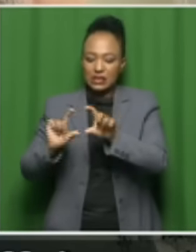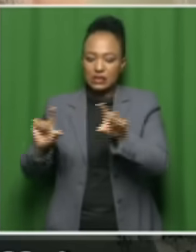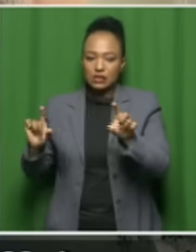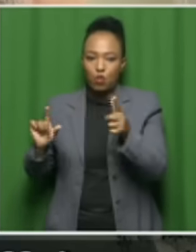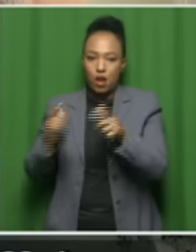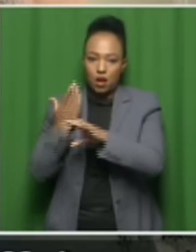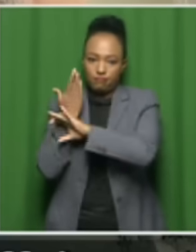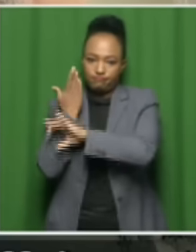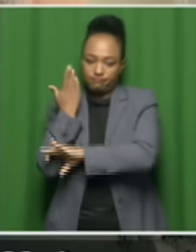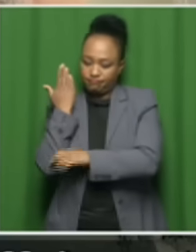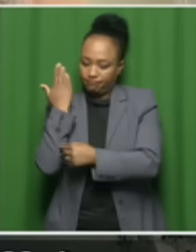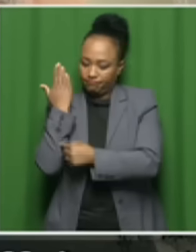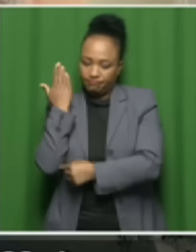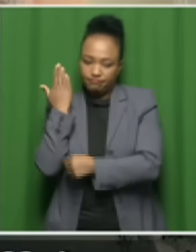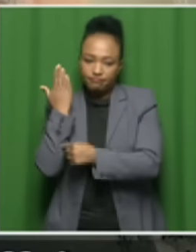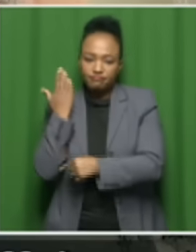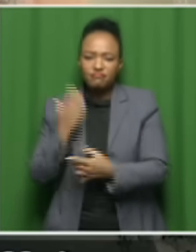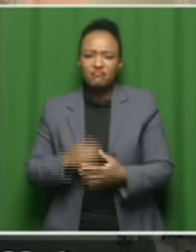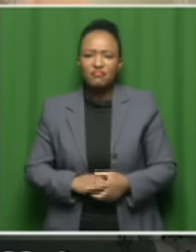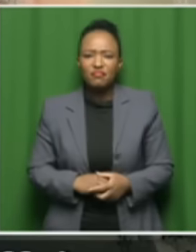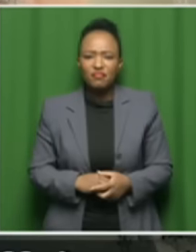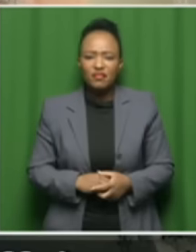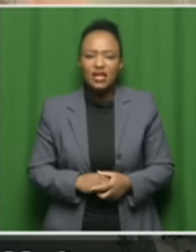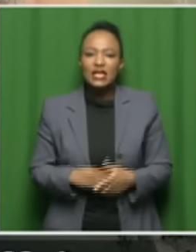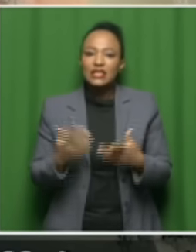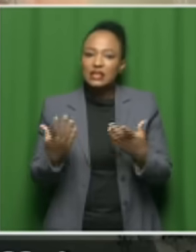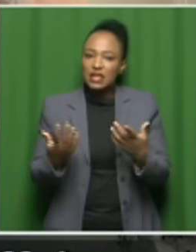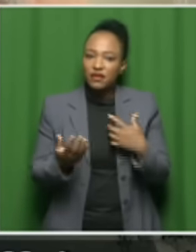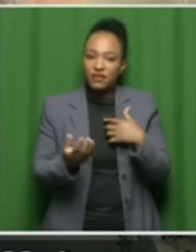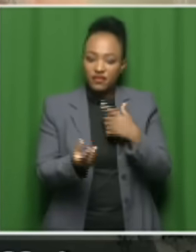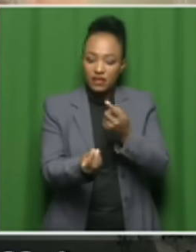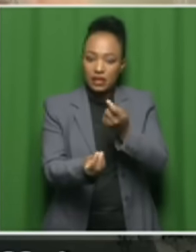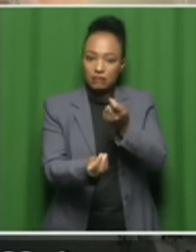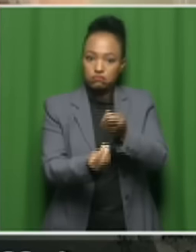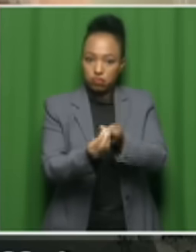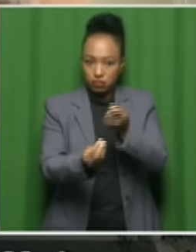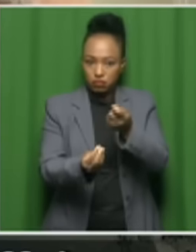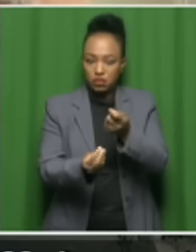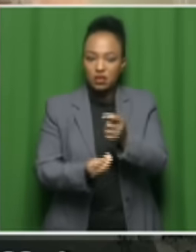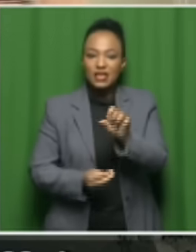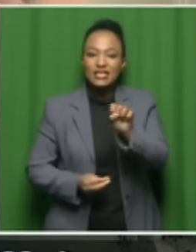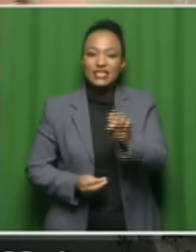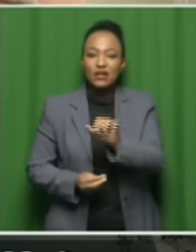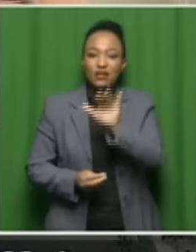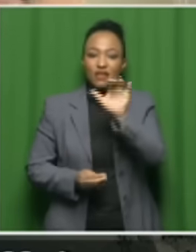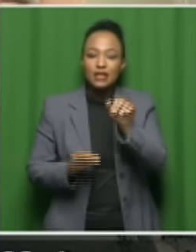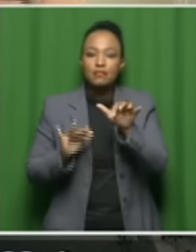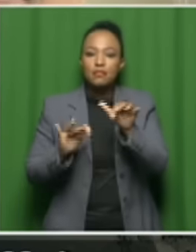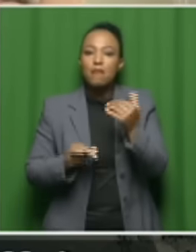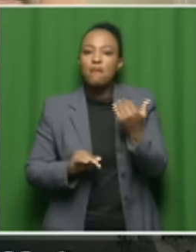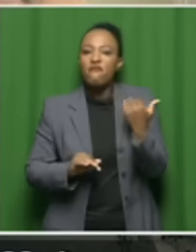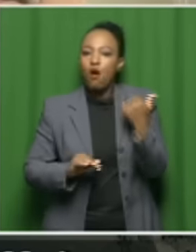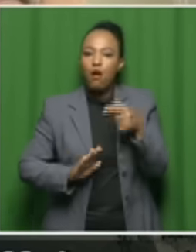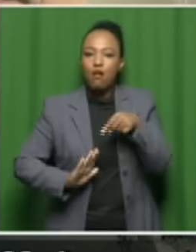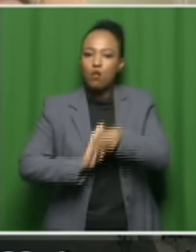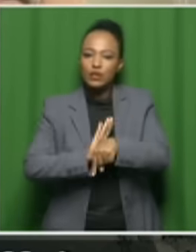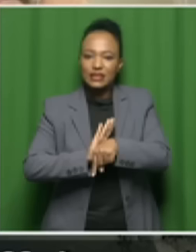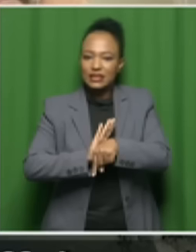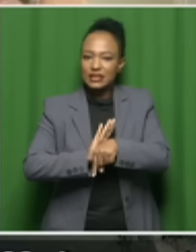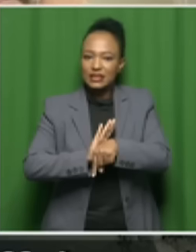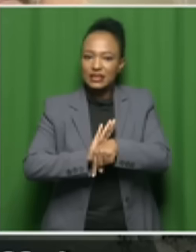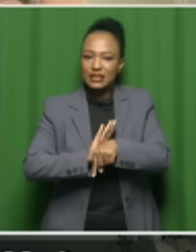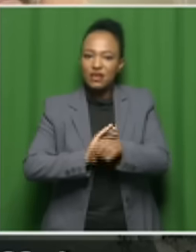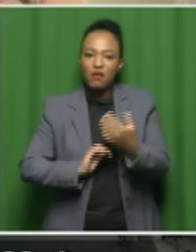legal implications of this ruling for South Africans who have lost their citizenship through since